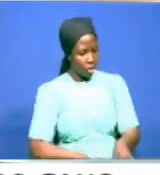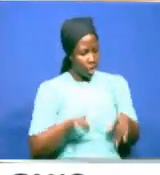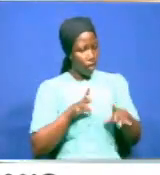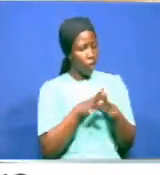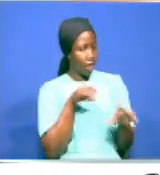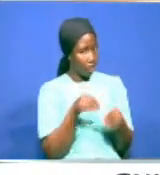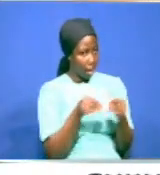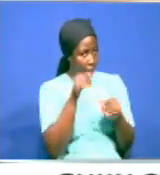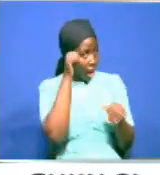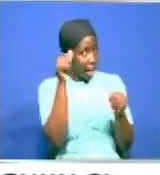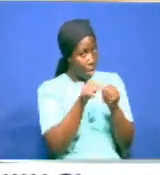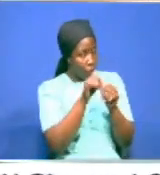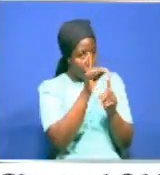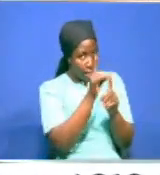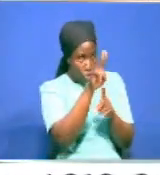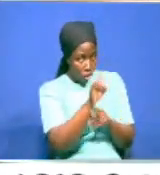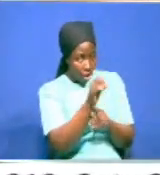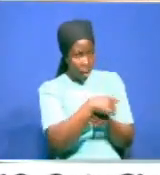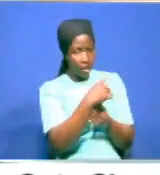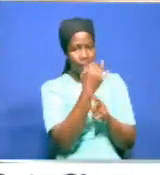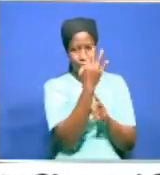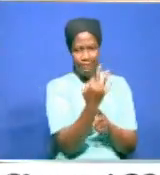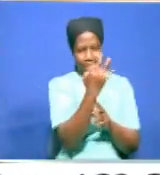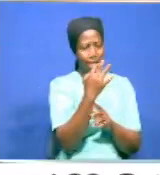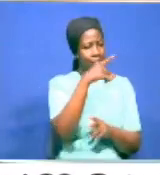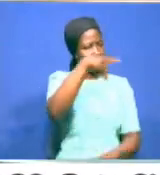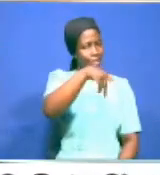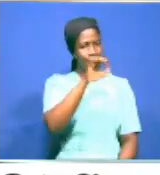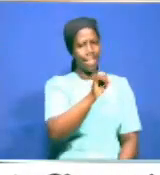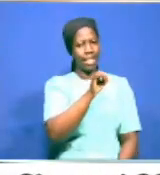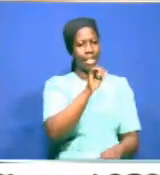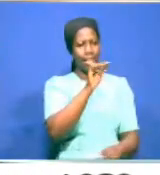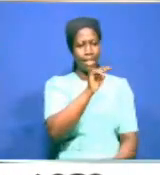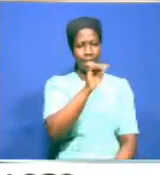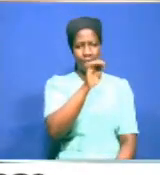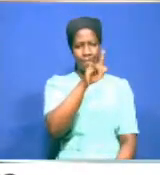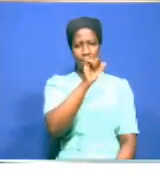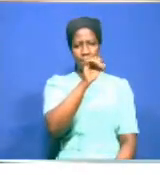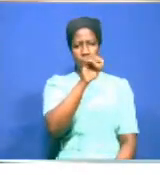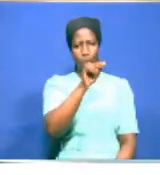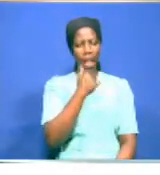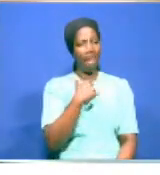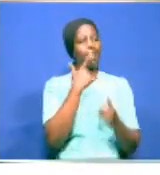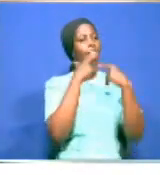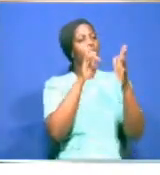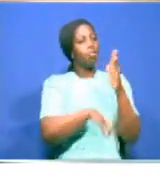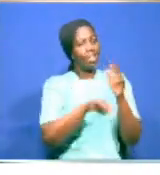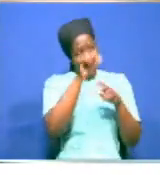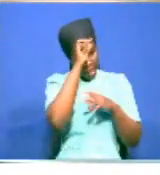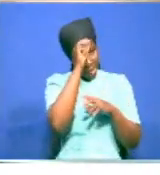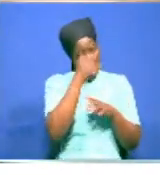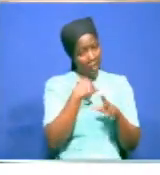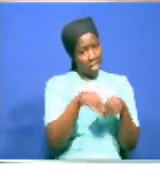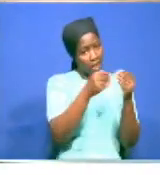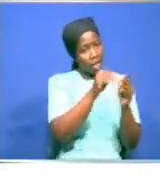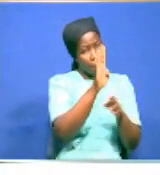I do remember on 20th March, the PS, Nelson Marwa, did announce that the government had released ₦1 billion, which was